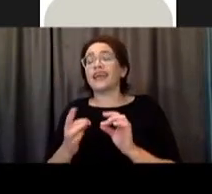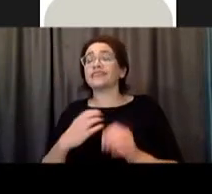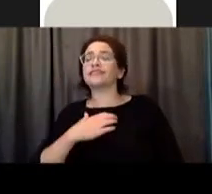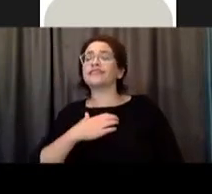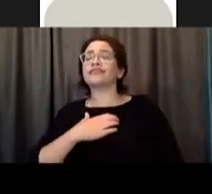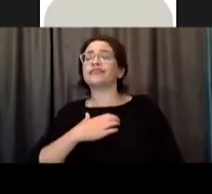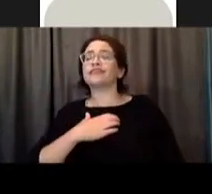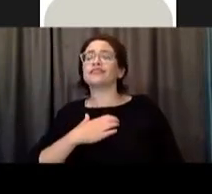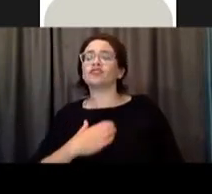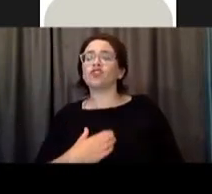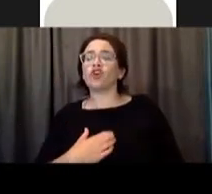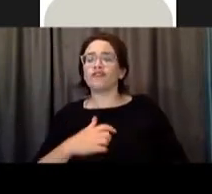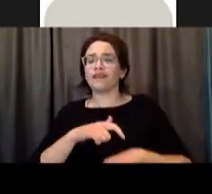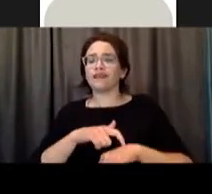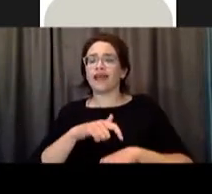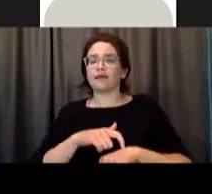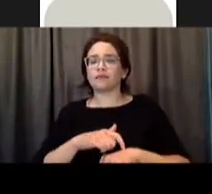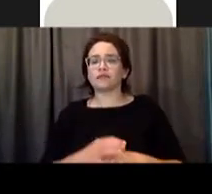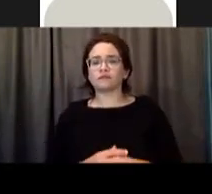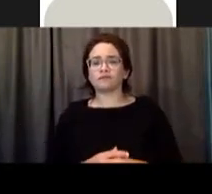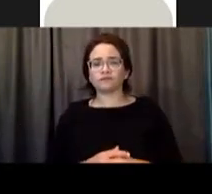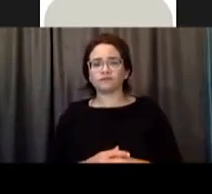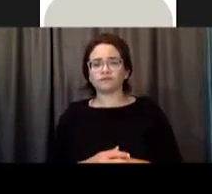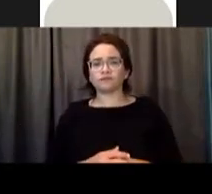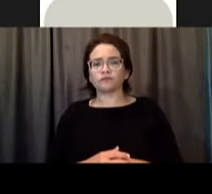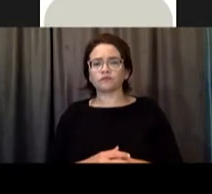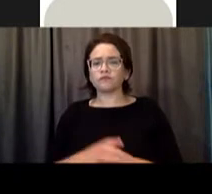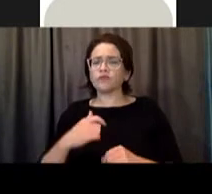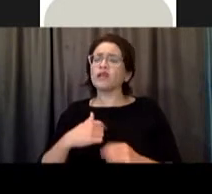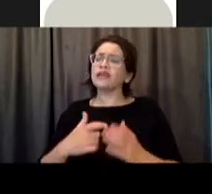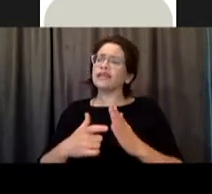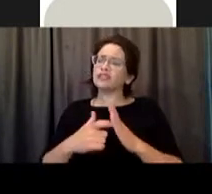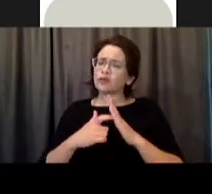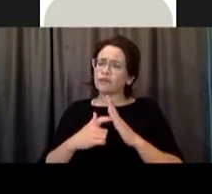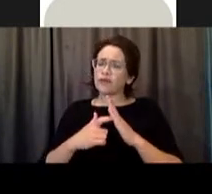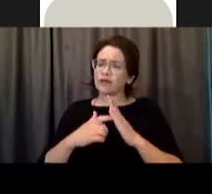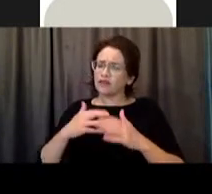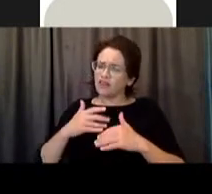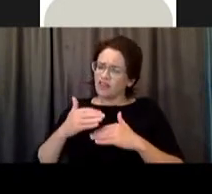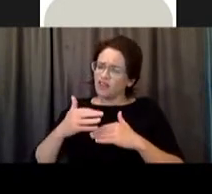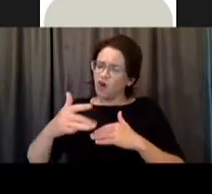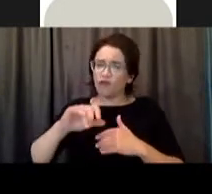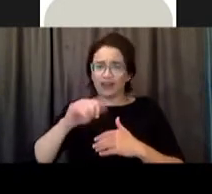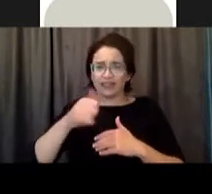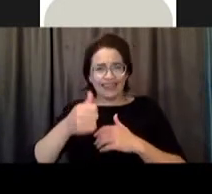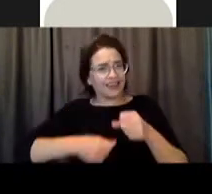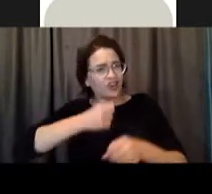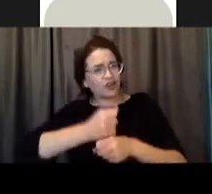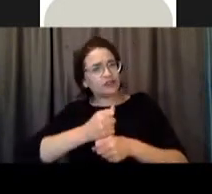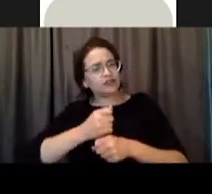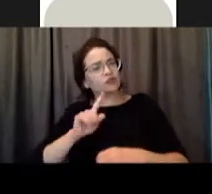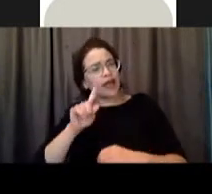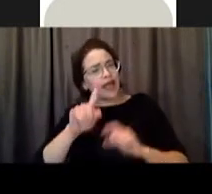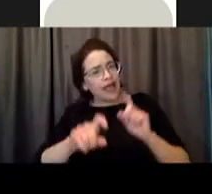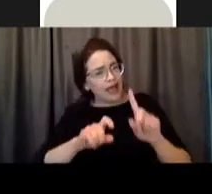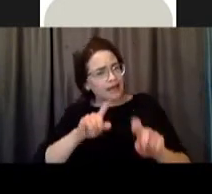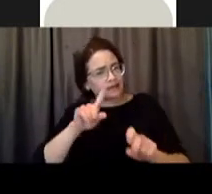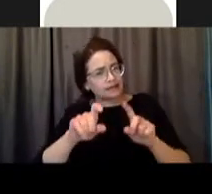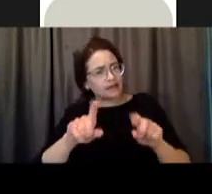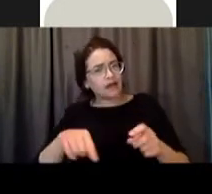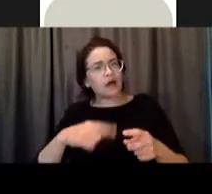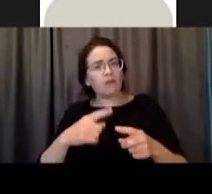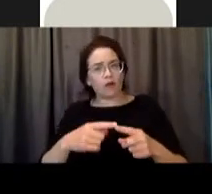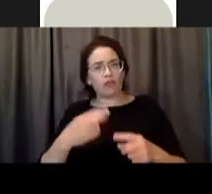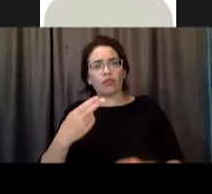years to ask her again and again to recall her memories for the Holodomor. Before I started